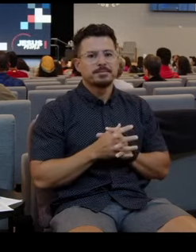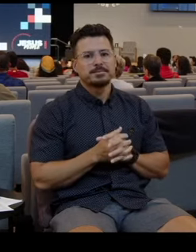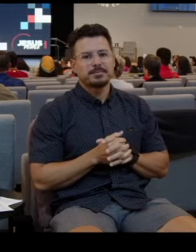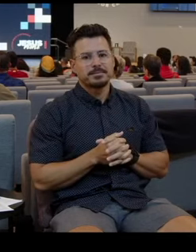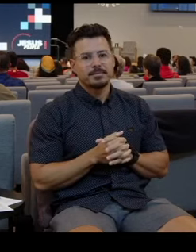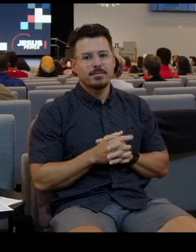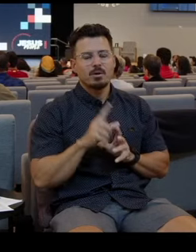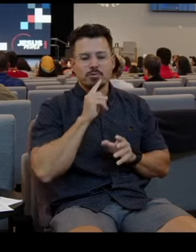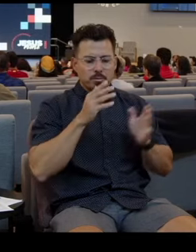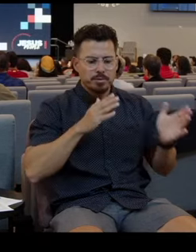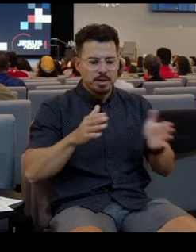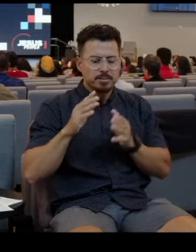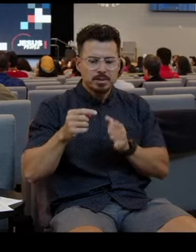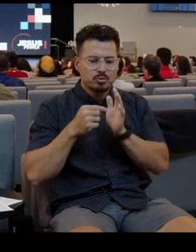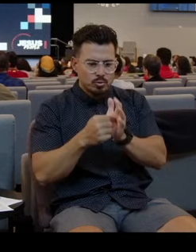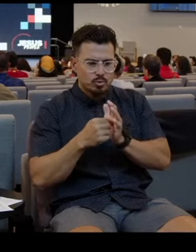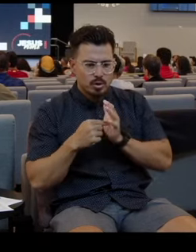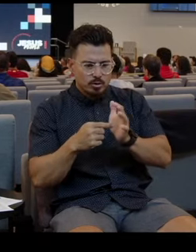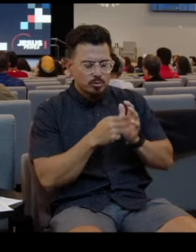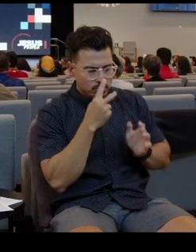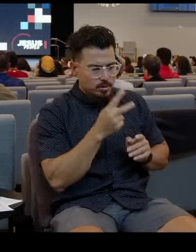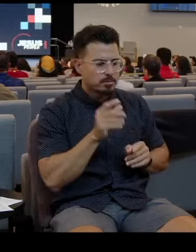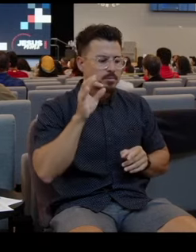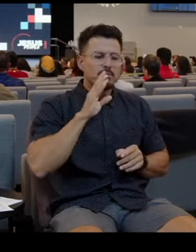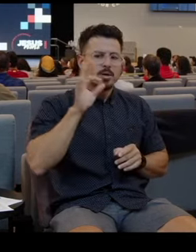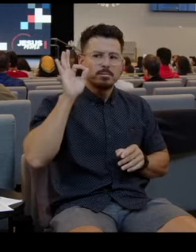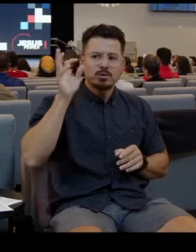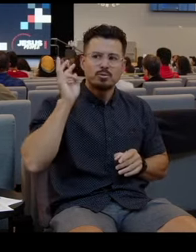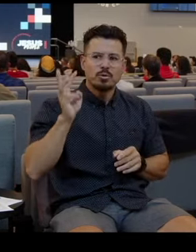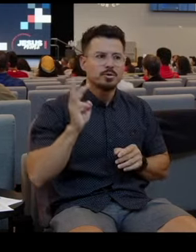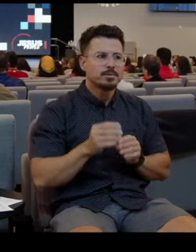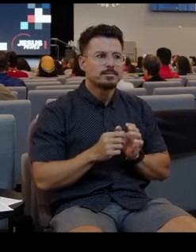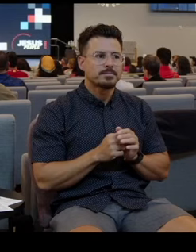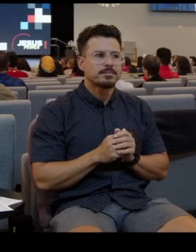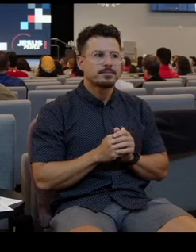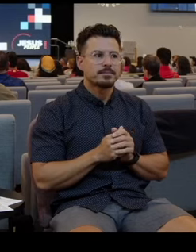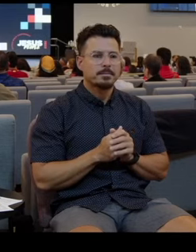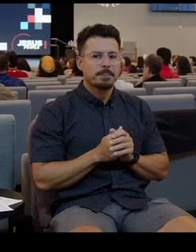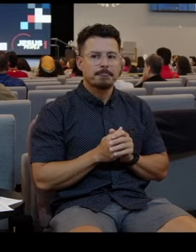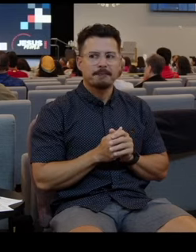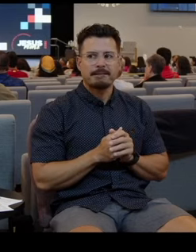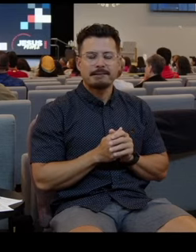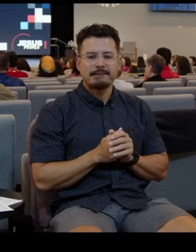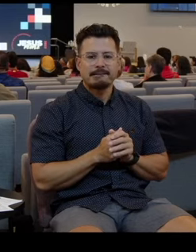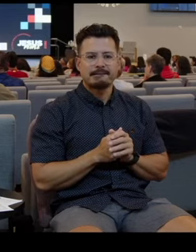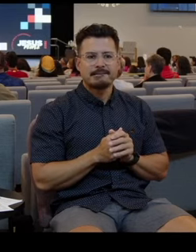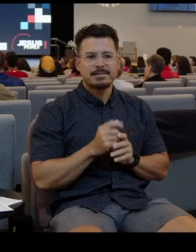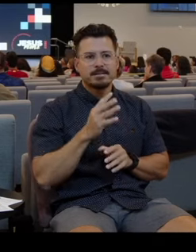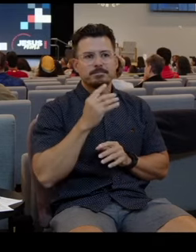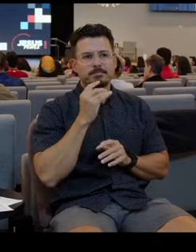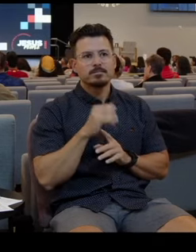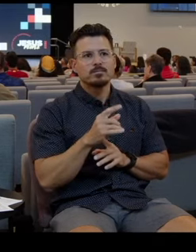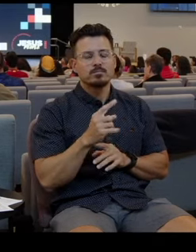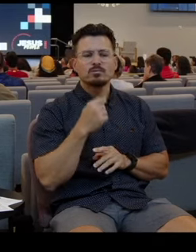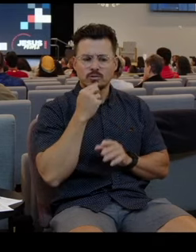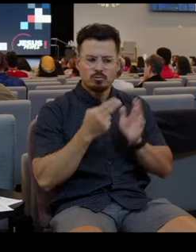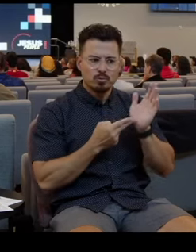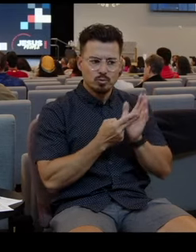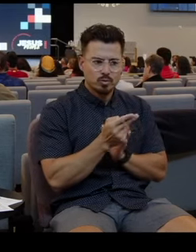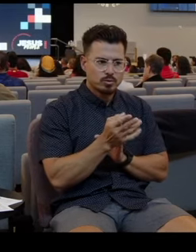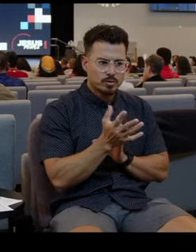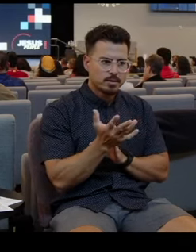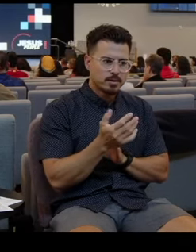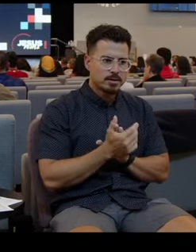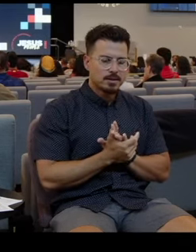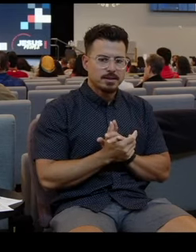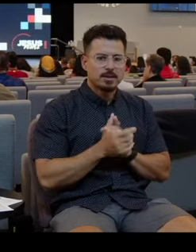of the plans he was going to show us, I heard him tell Pastor Warner, he said, well, he said, well, Pastor, he said, to tell you the truth, he said,